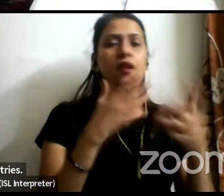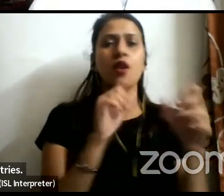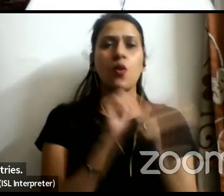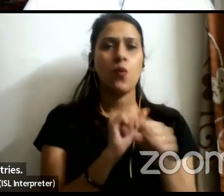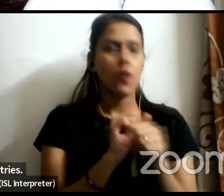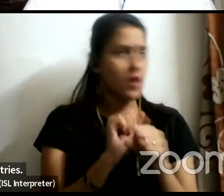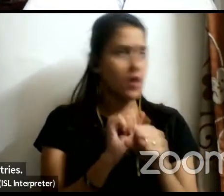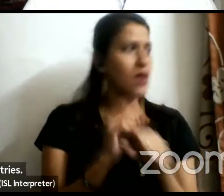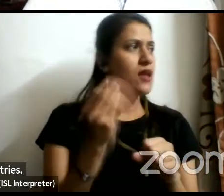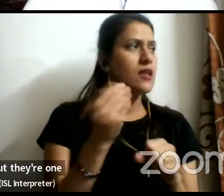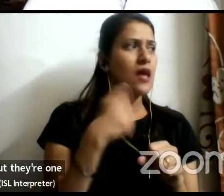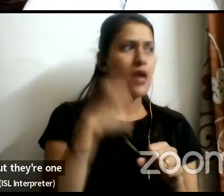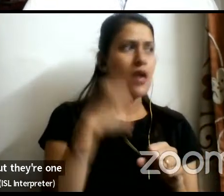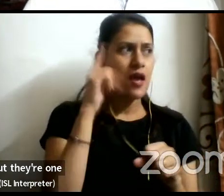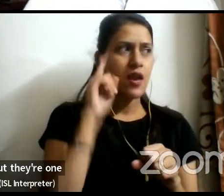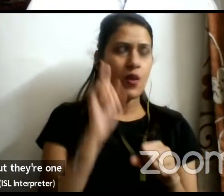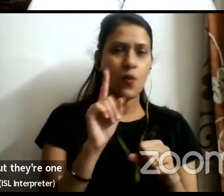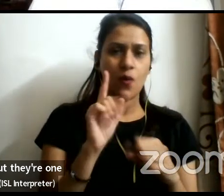I think that